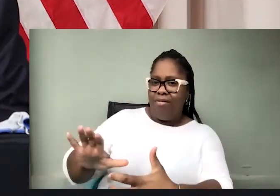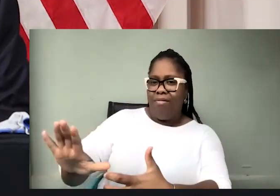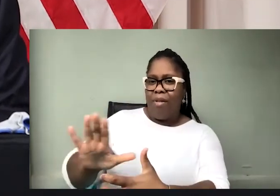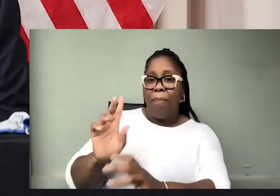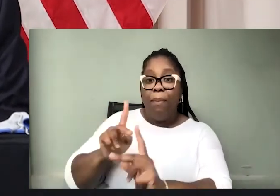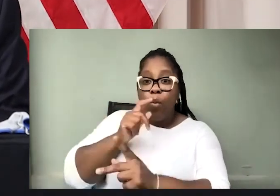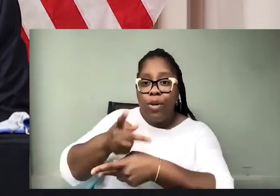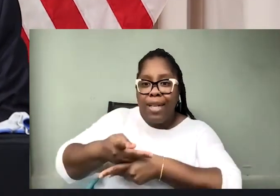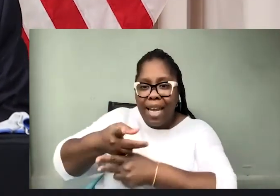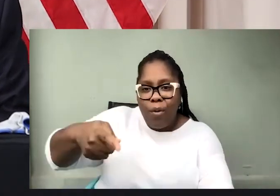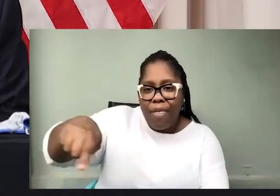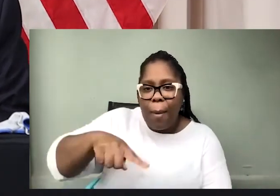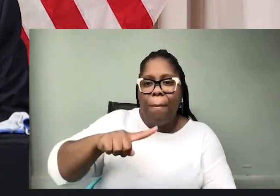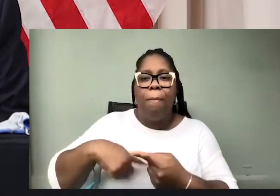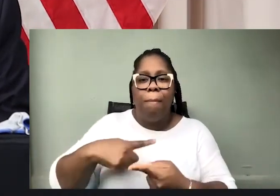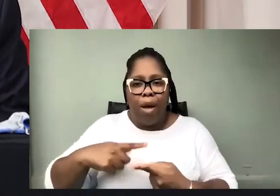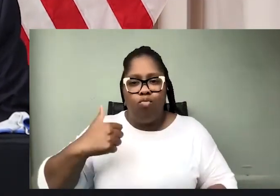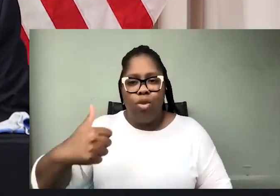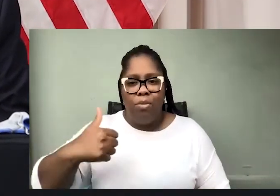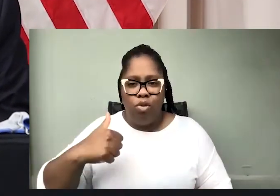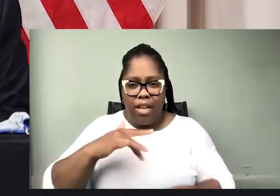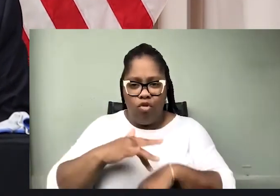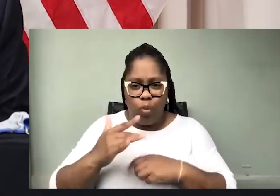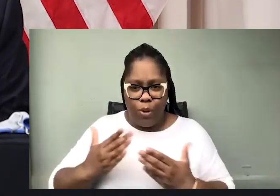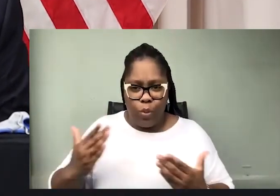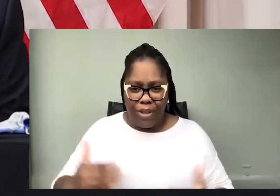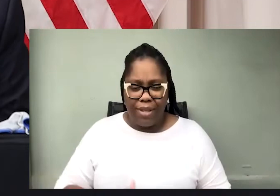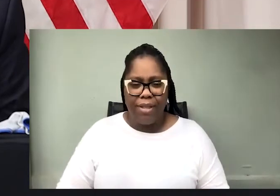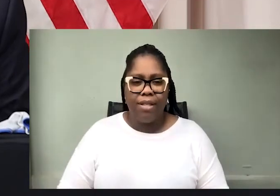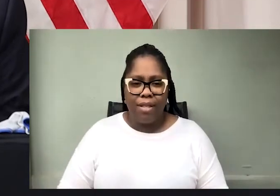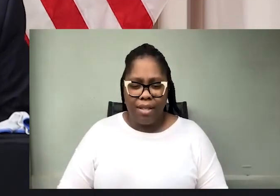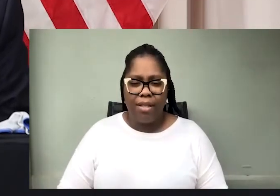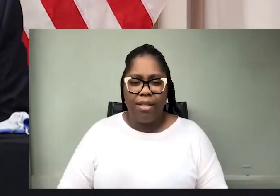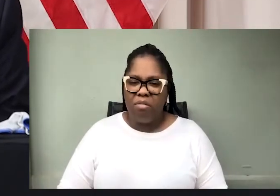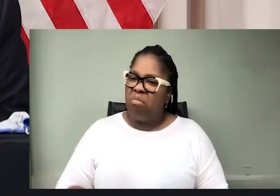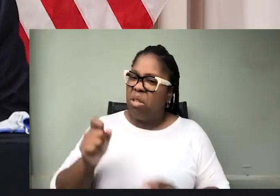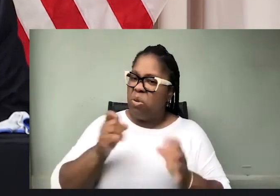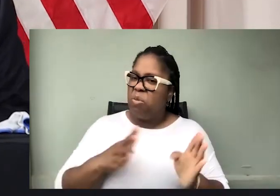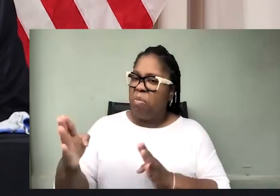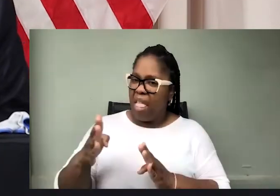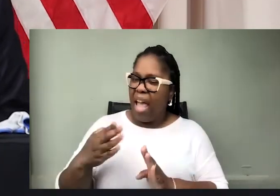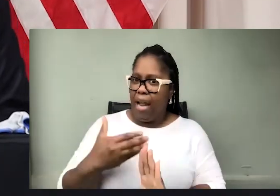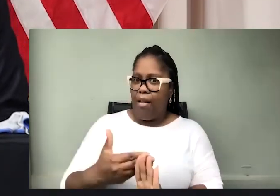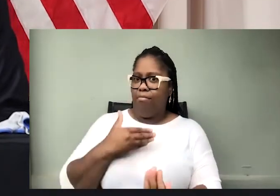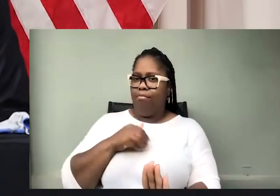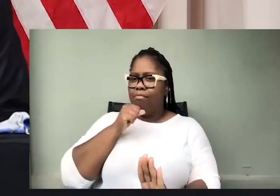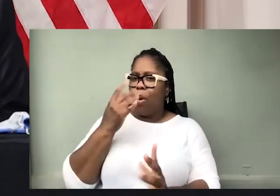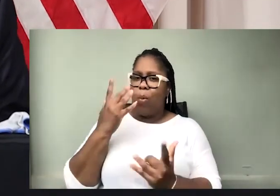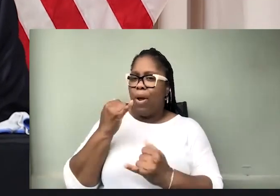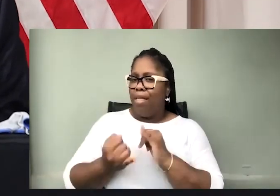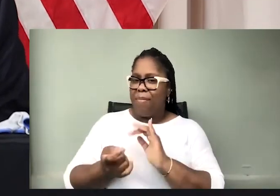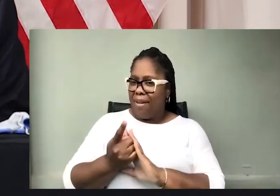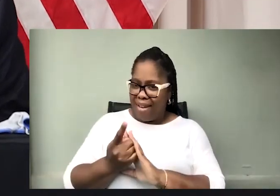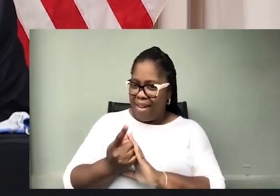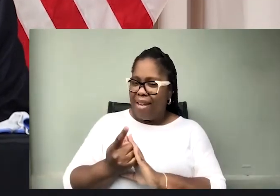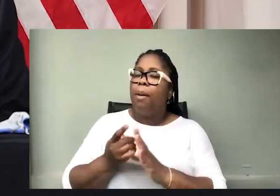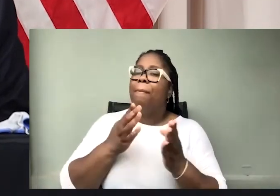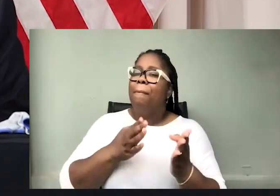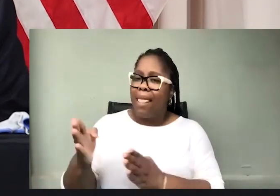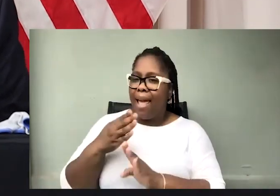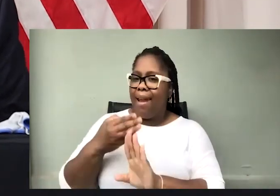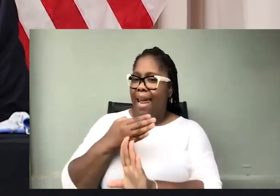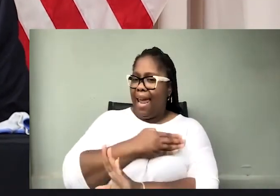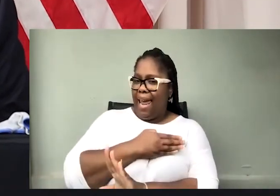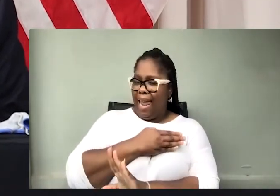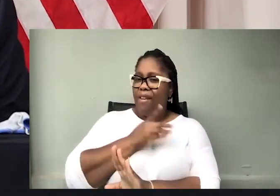caregivers about transportation resources and plan ahead, as was mentioned a little while ago, and plan ahead for